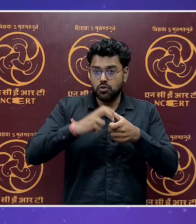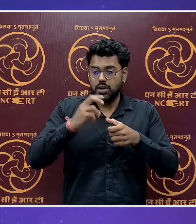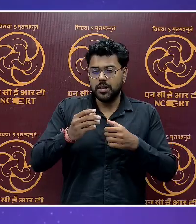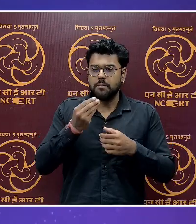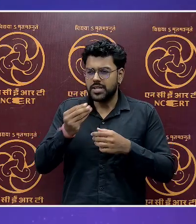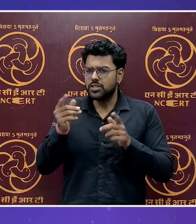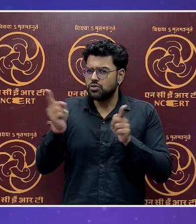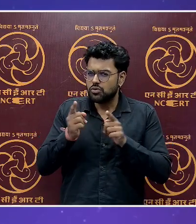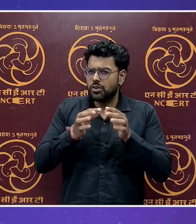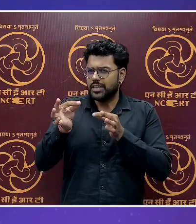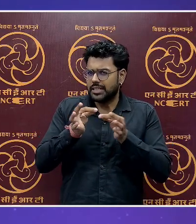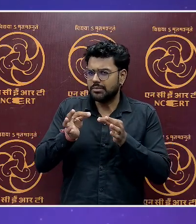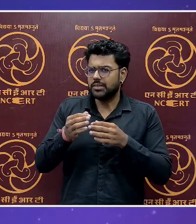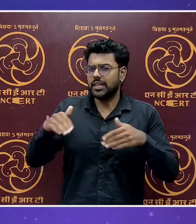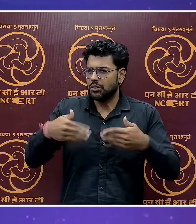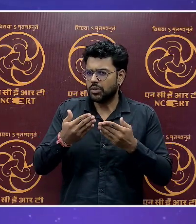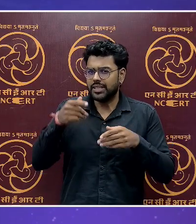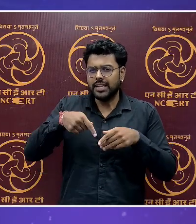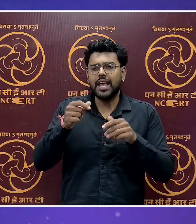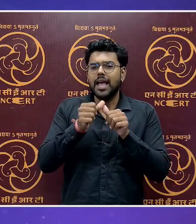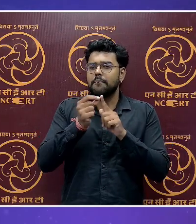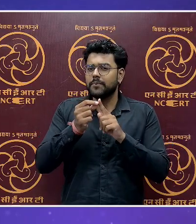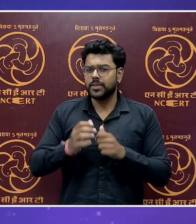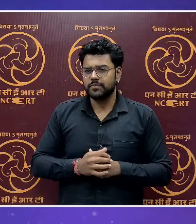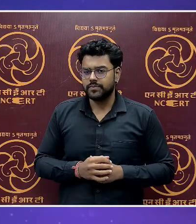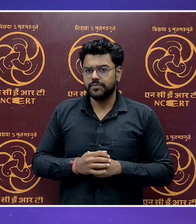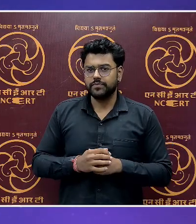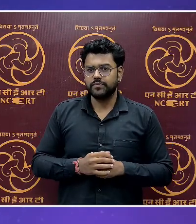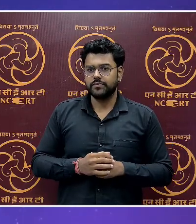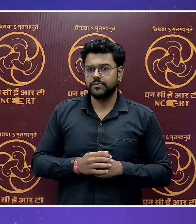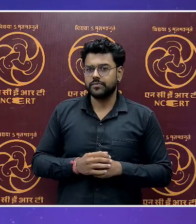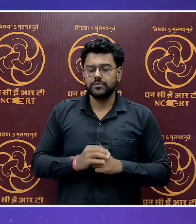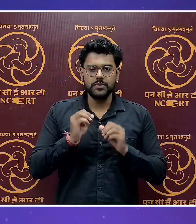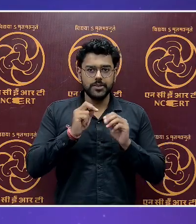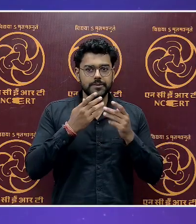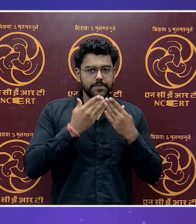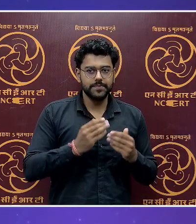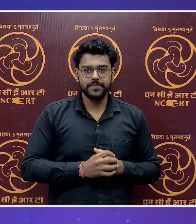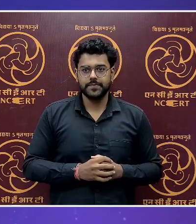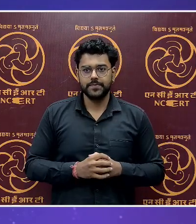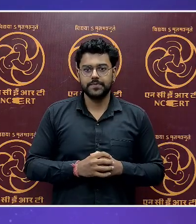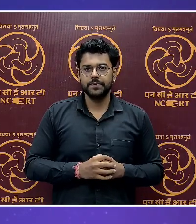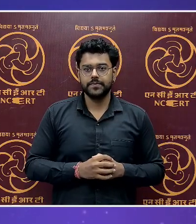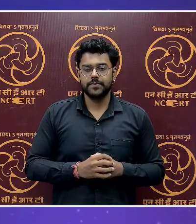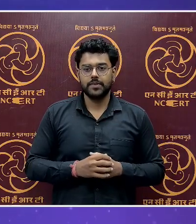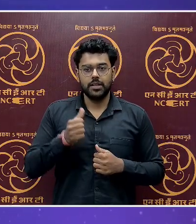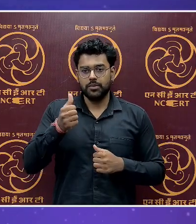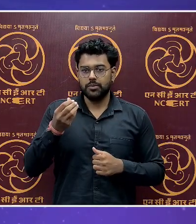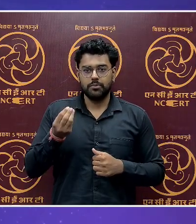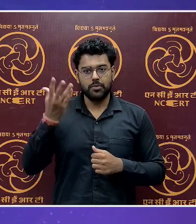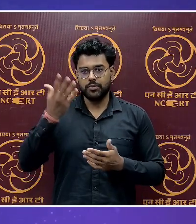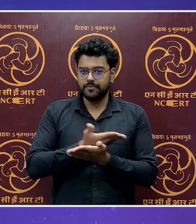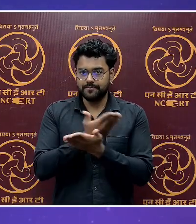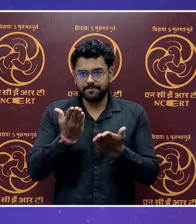brief introduction, what exactly PRASHAST is. It's an acronym, but Yeah. what's doing? Thank you, Harpreet. Good